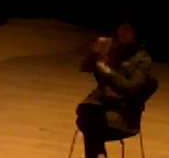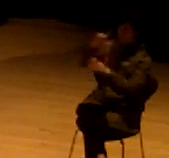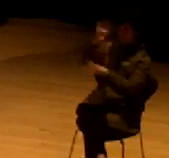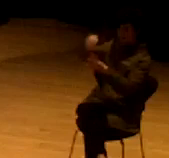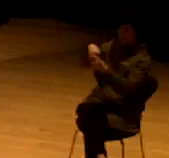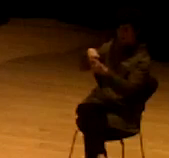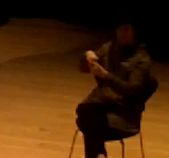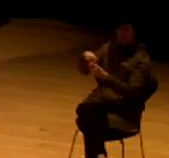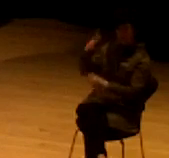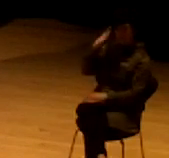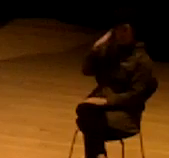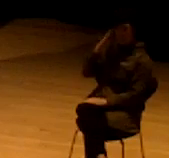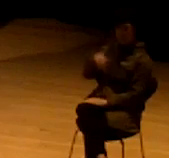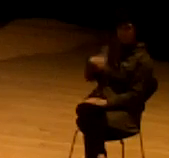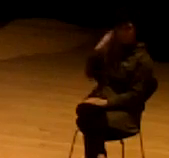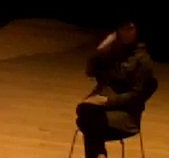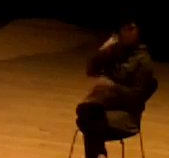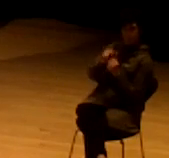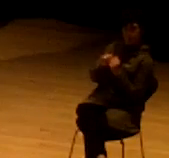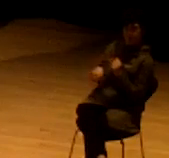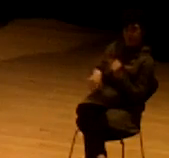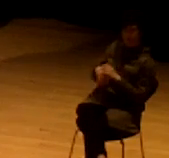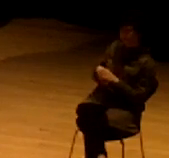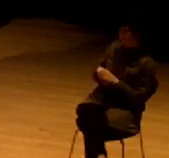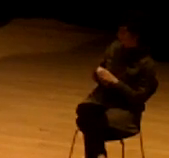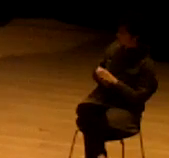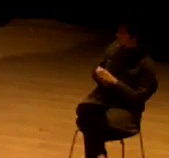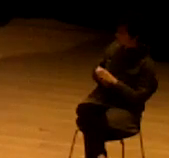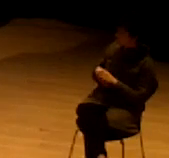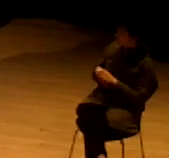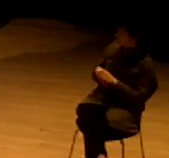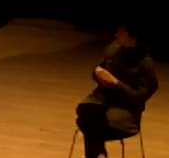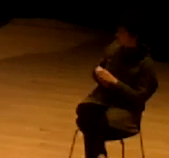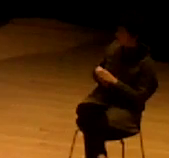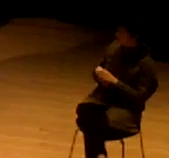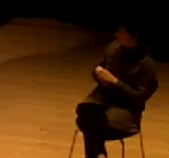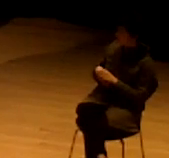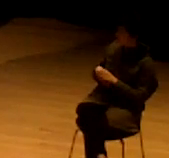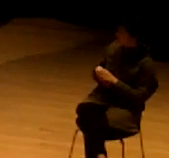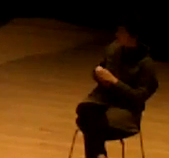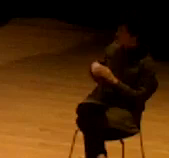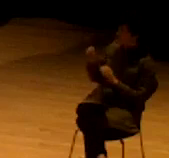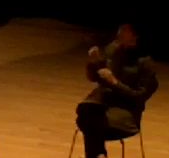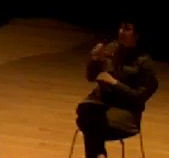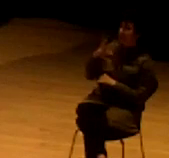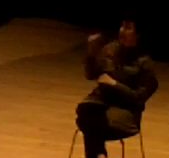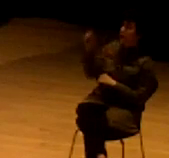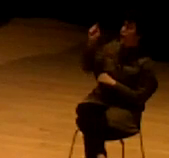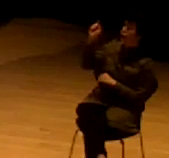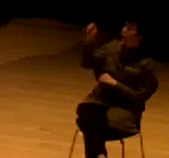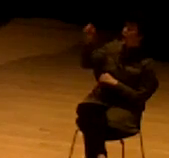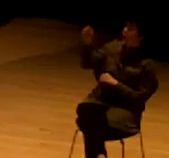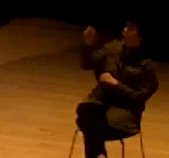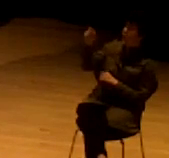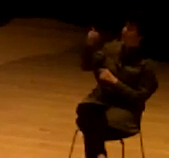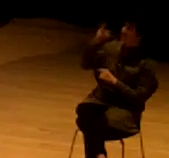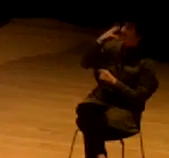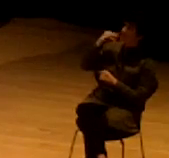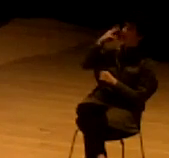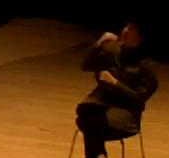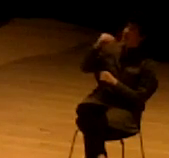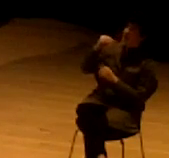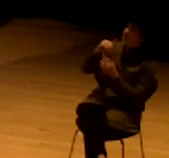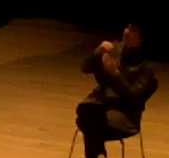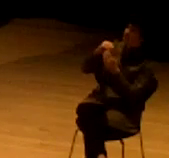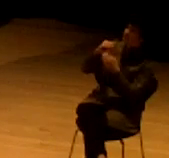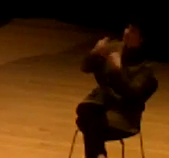And you've experienced a very similar trajectory in terms of transformation and becoming a